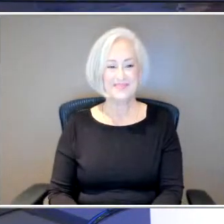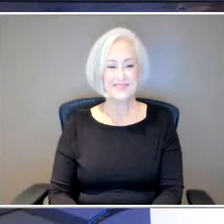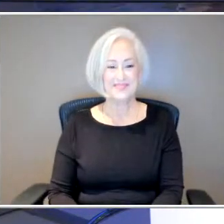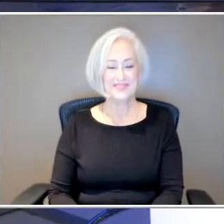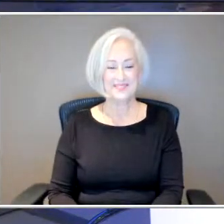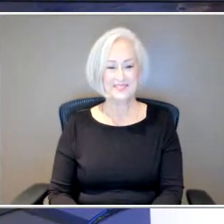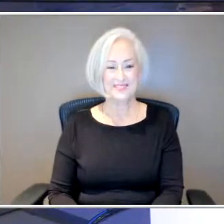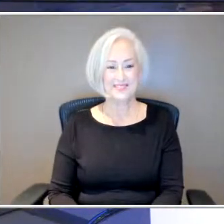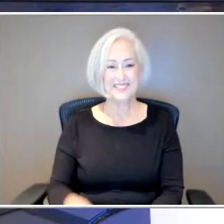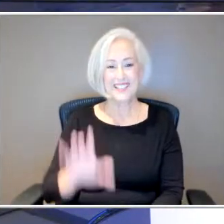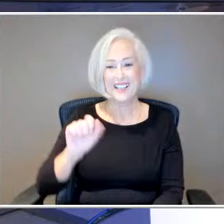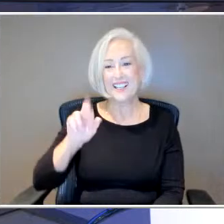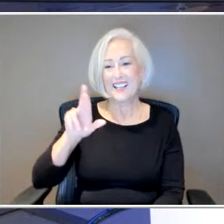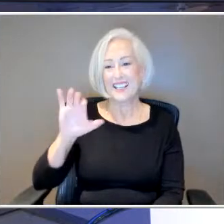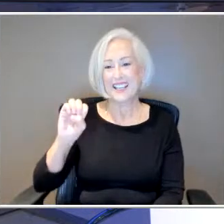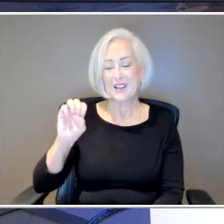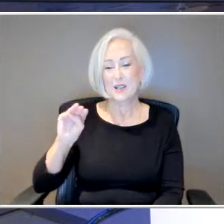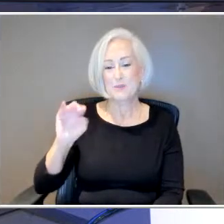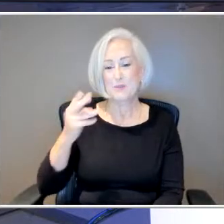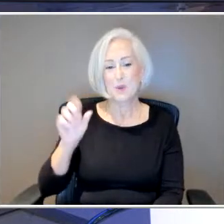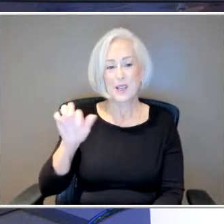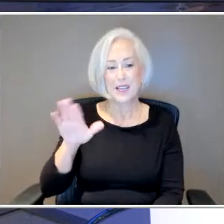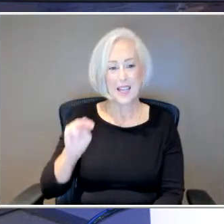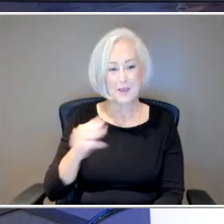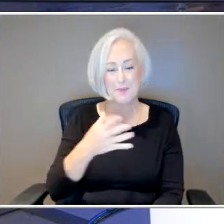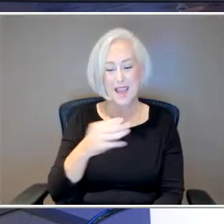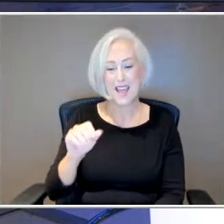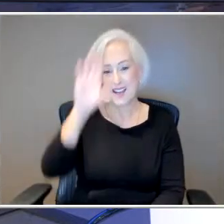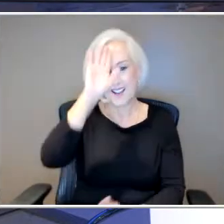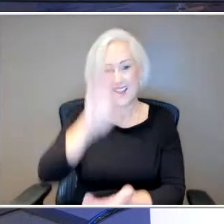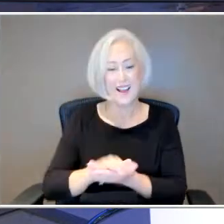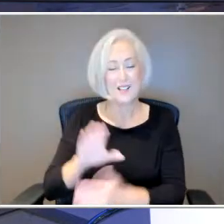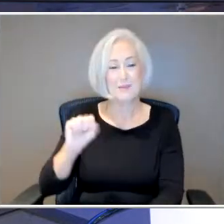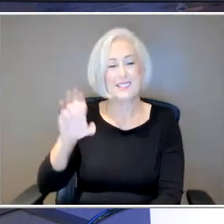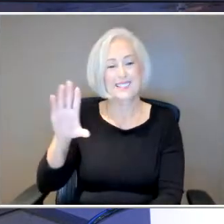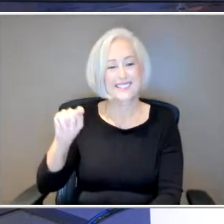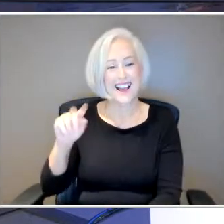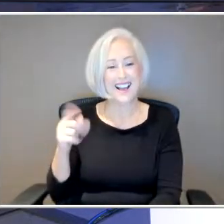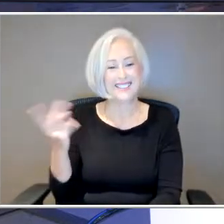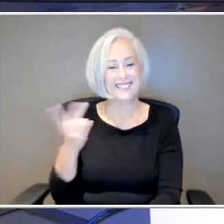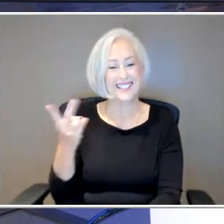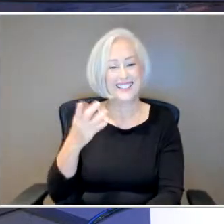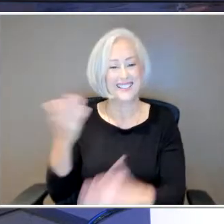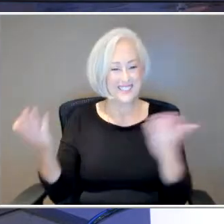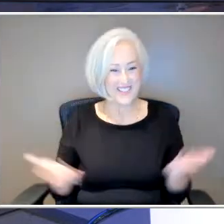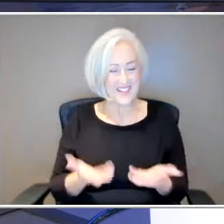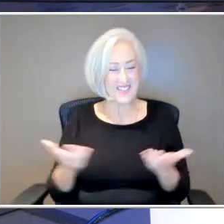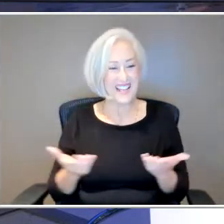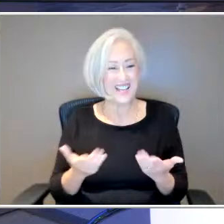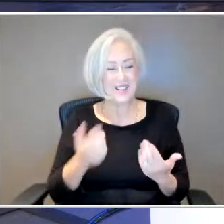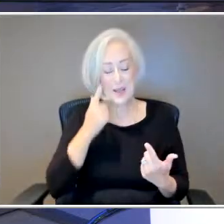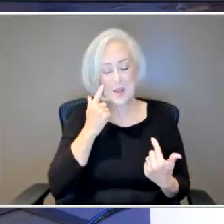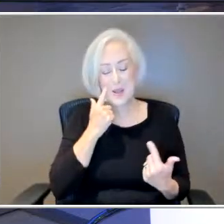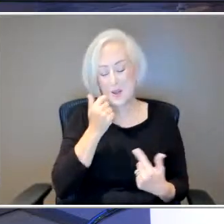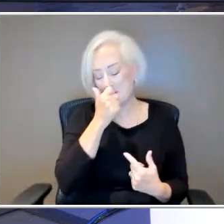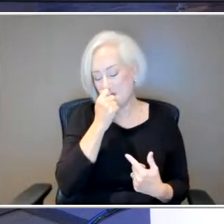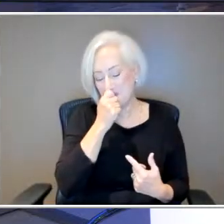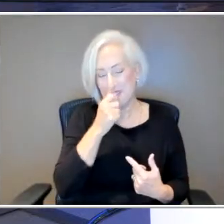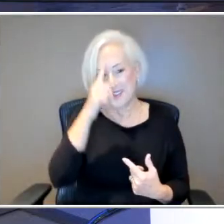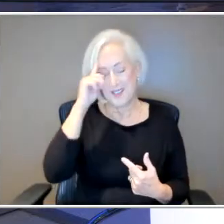Kerrie Mooneyham and her husband Scott are here. I hear sniffling and I'm sniffling. Sorry. And so we're going to share these